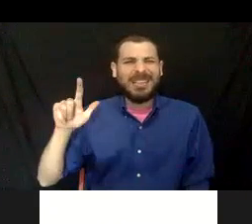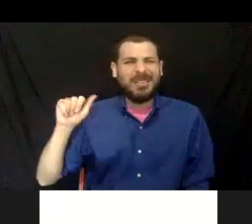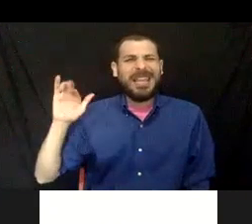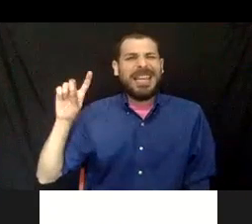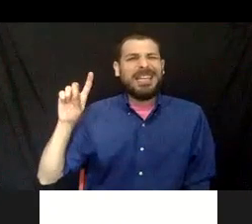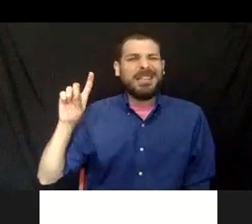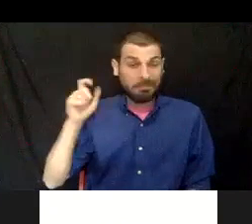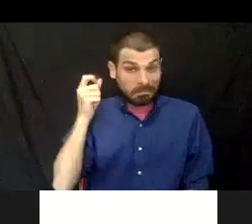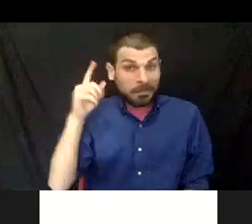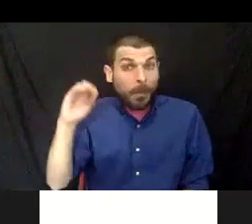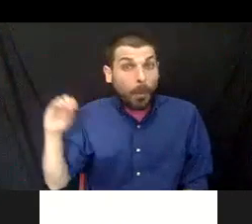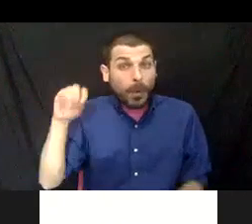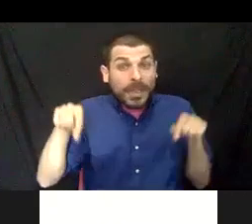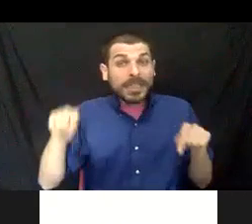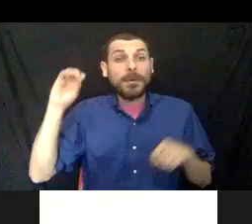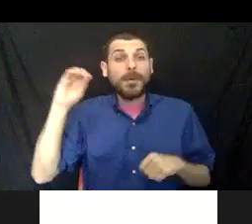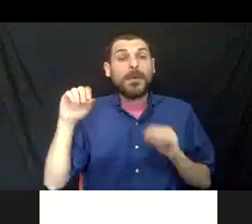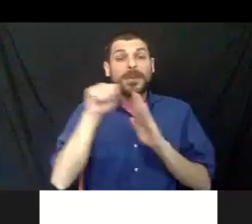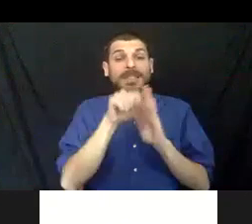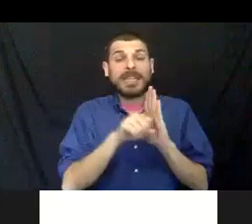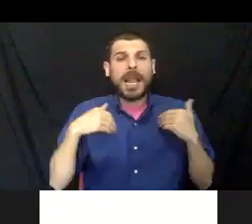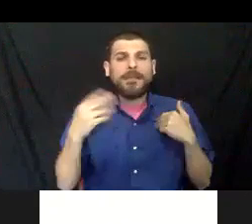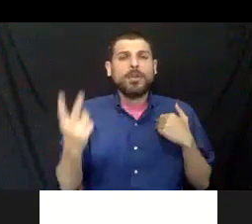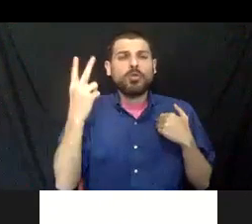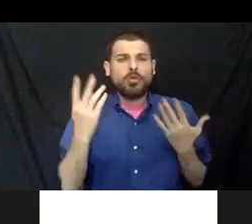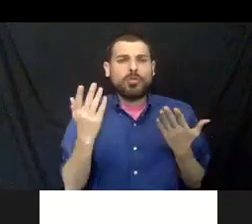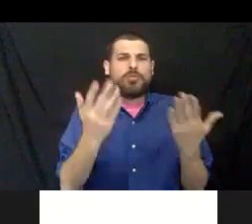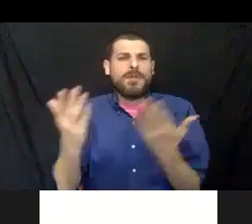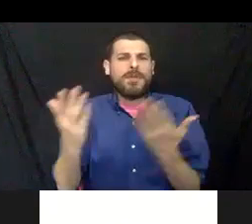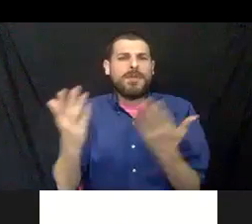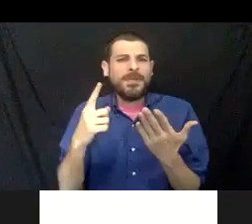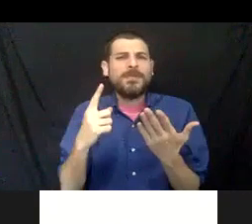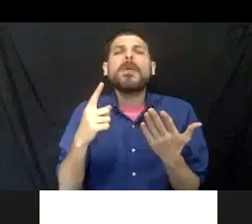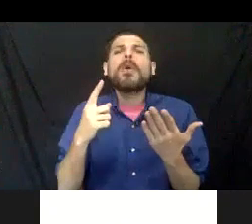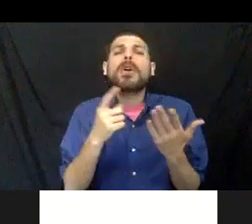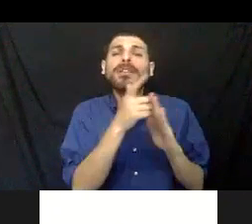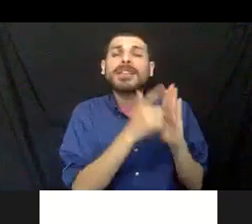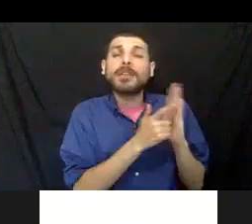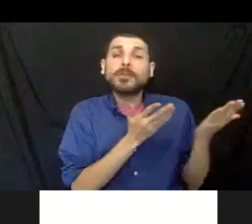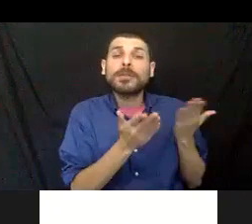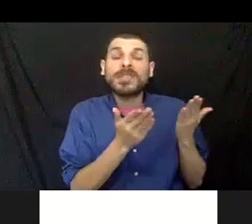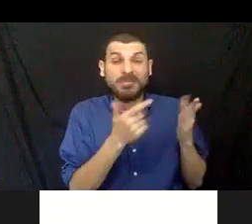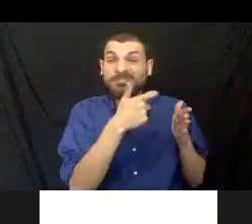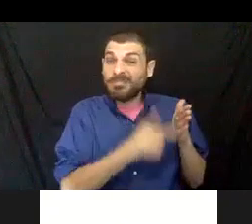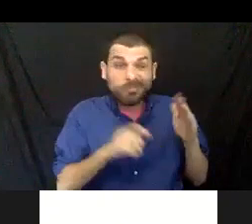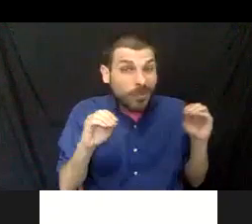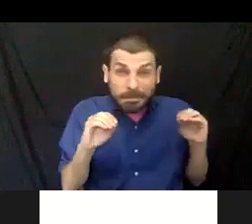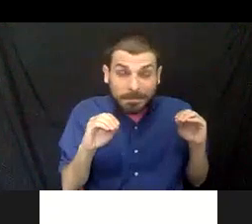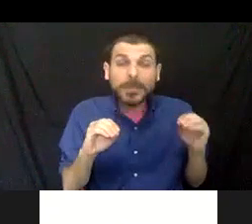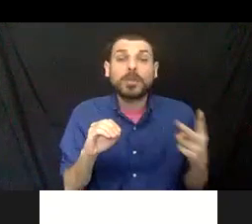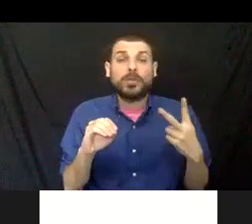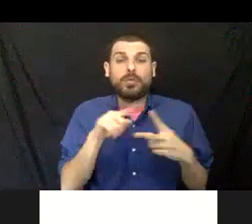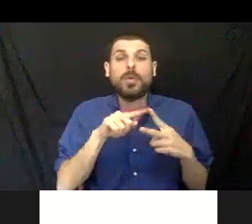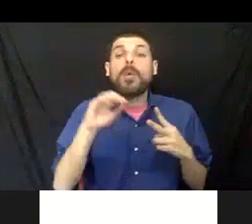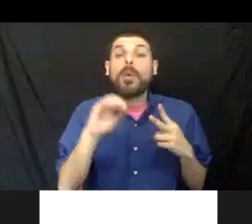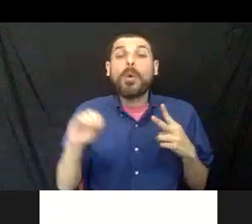Oregon has two main providers of free civil legal services. The Oregon Law Center is